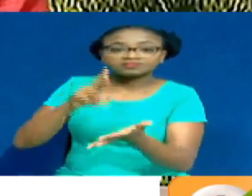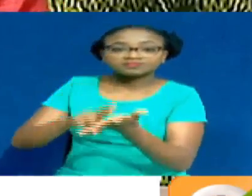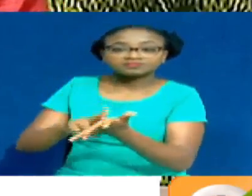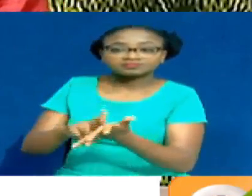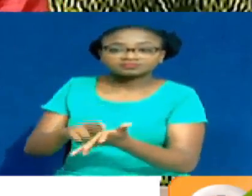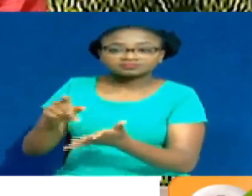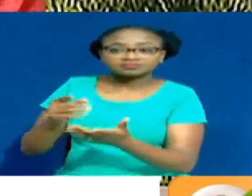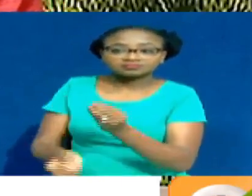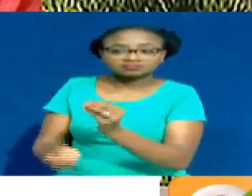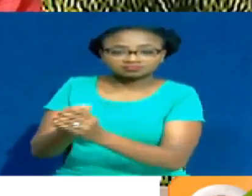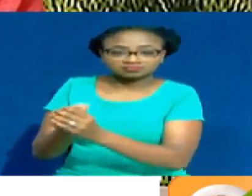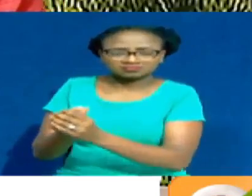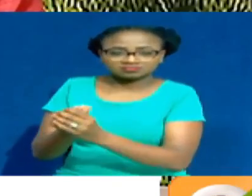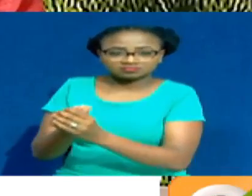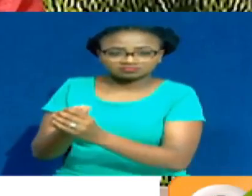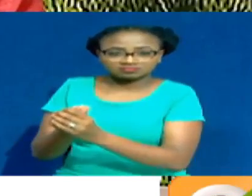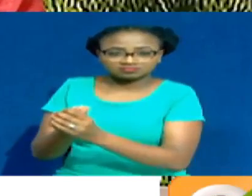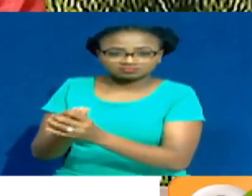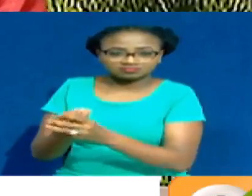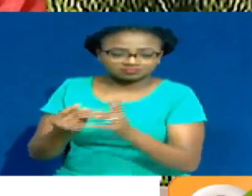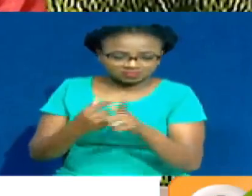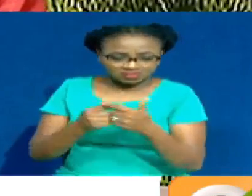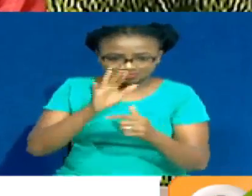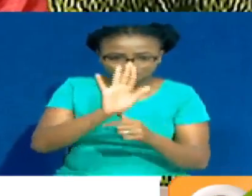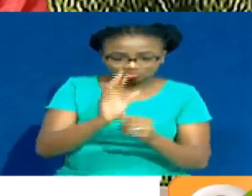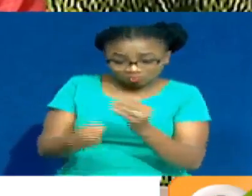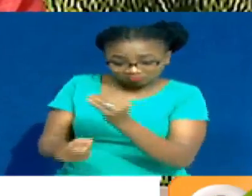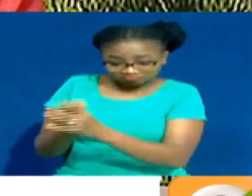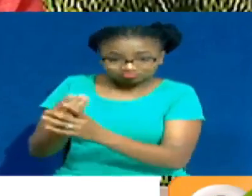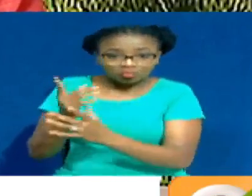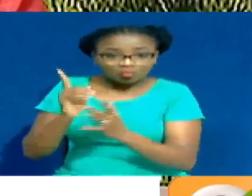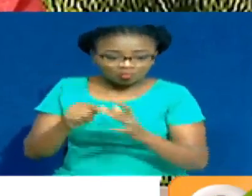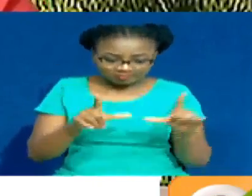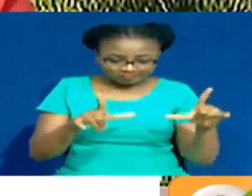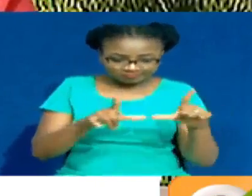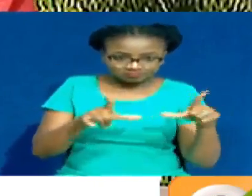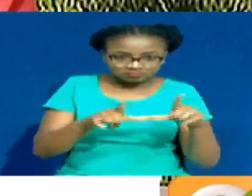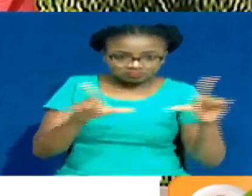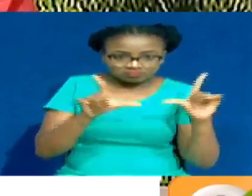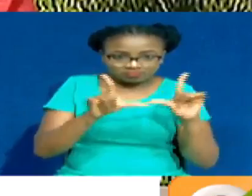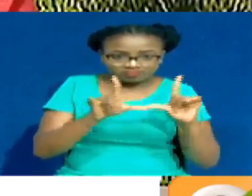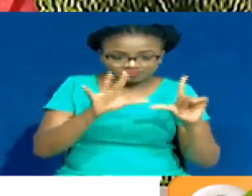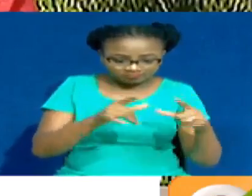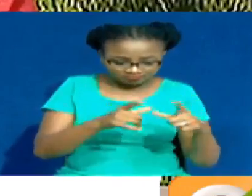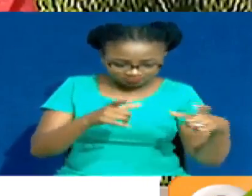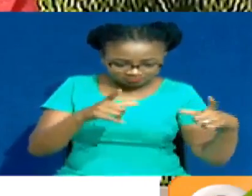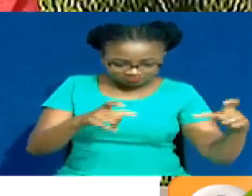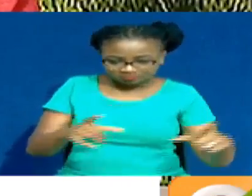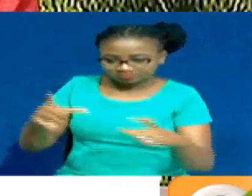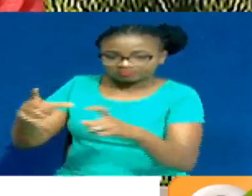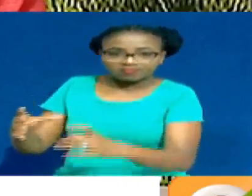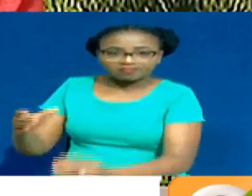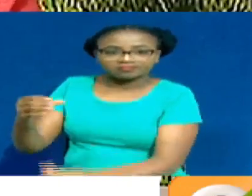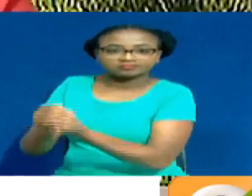yourself, create your account, and then you enumerate your parcels. If the parcel you are enumerating is one of those 14,000, then we ask